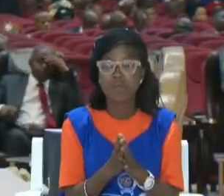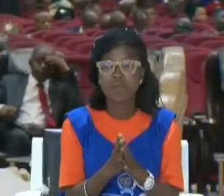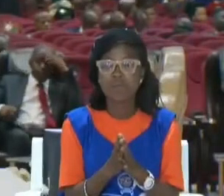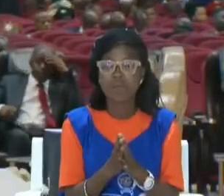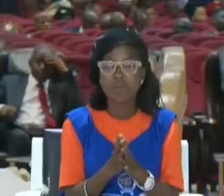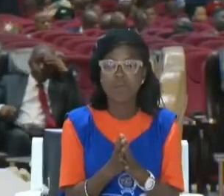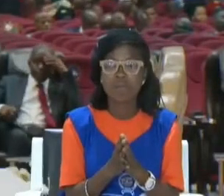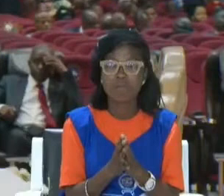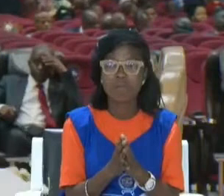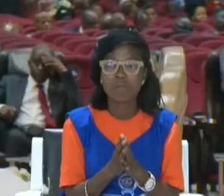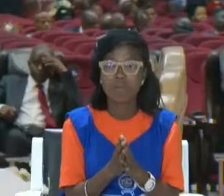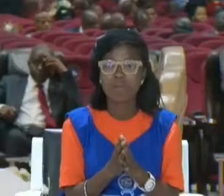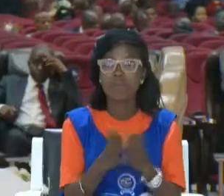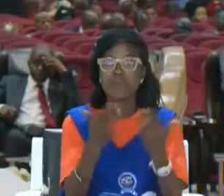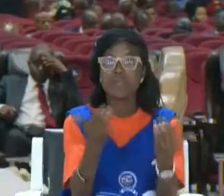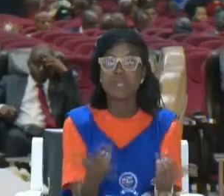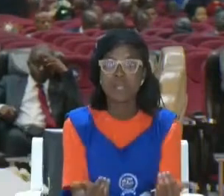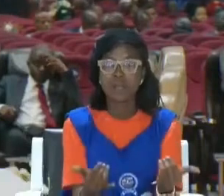Now the